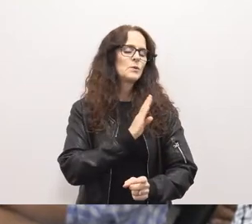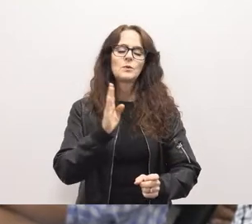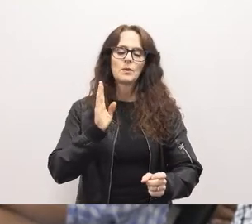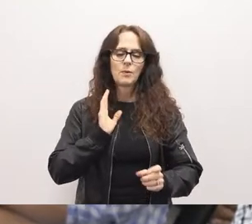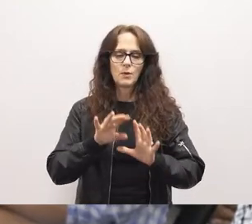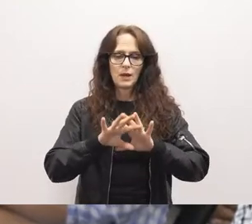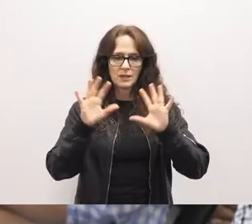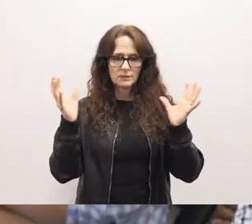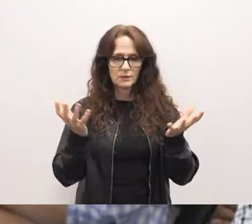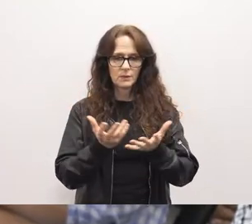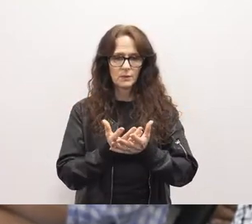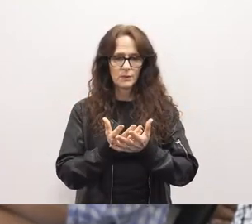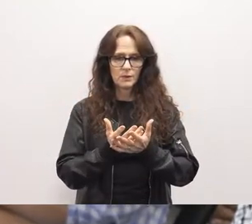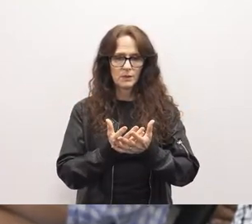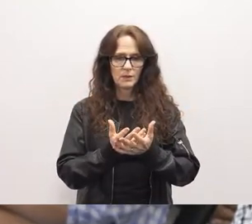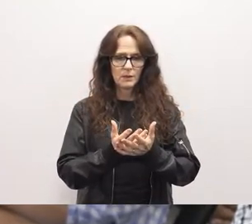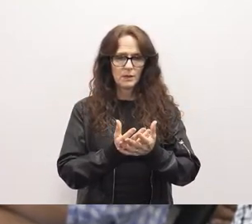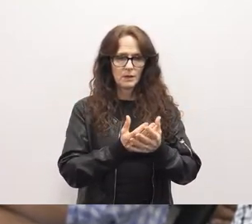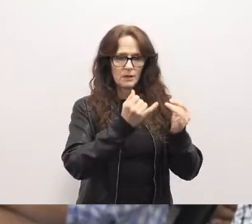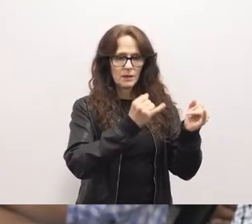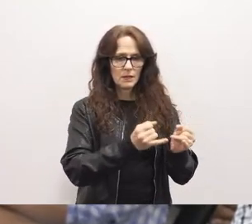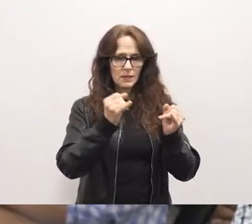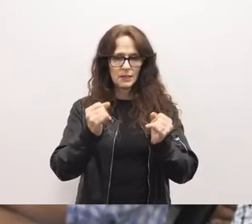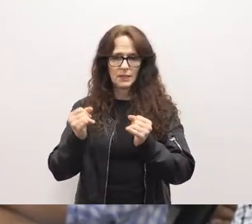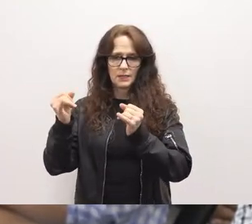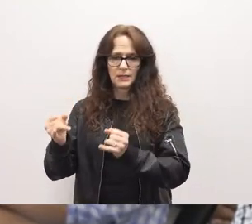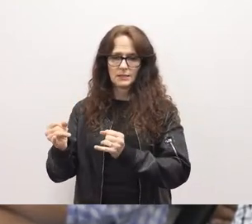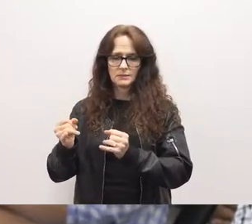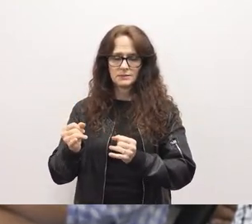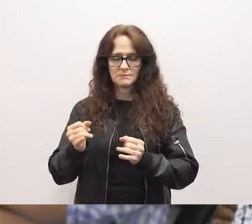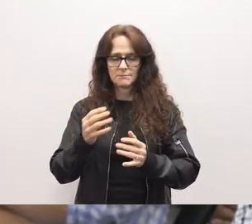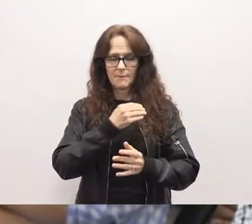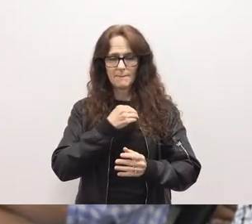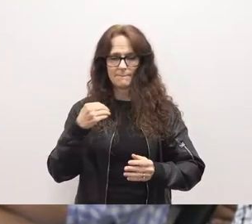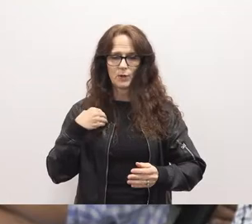a whole, not to each board member individually.